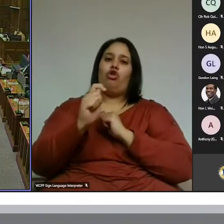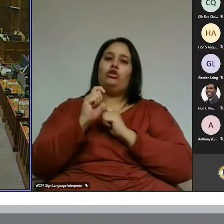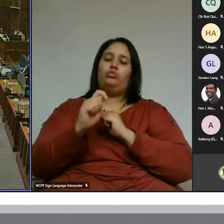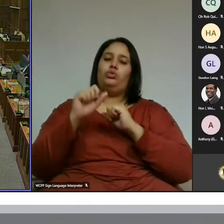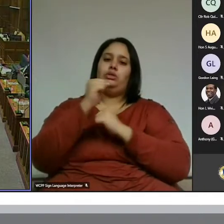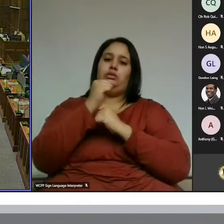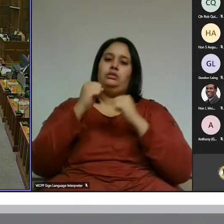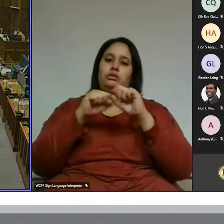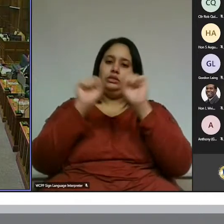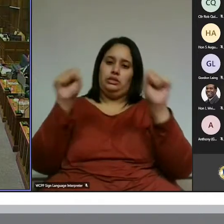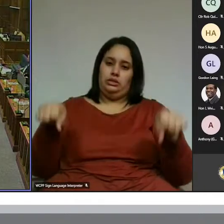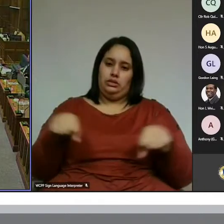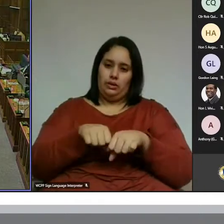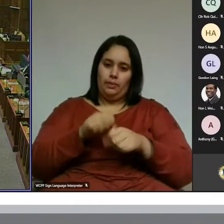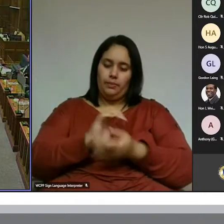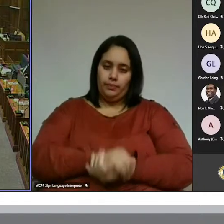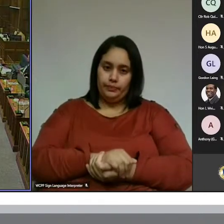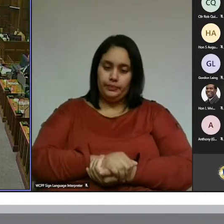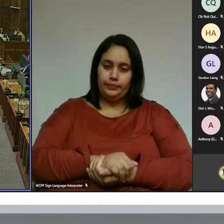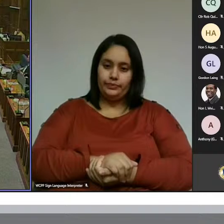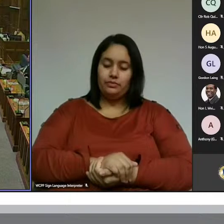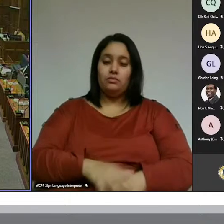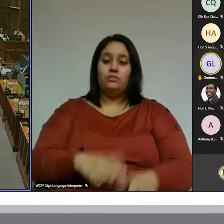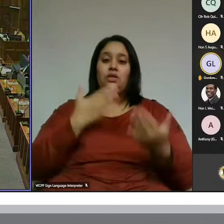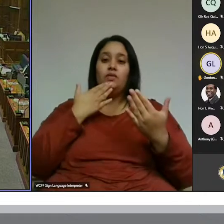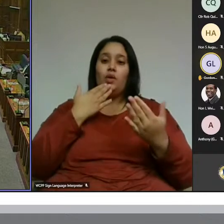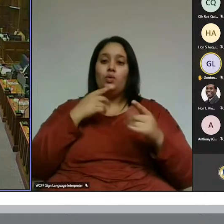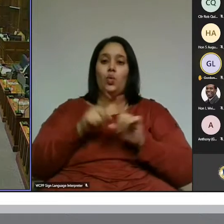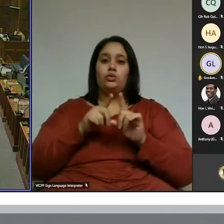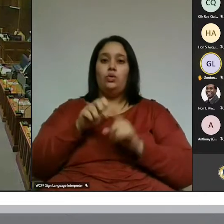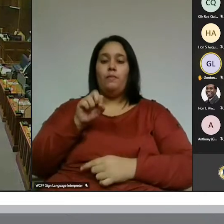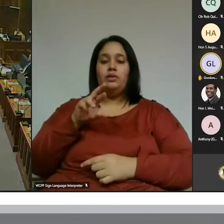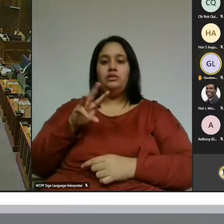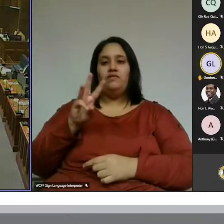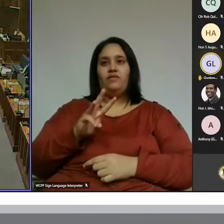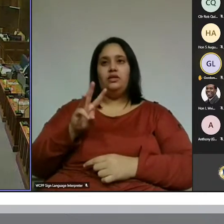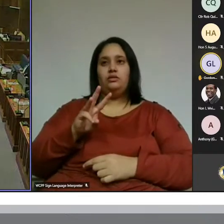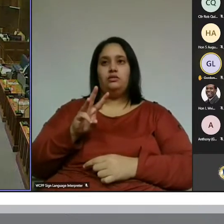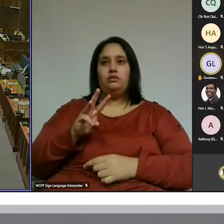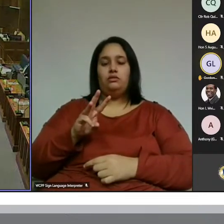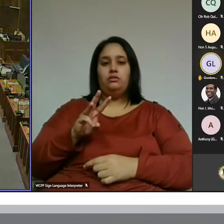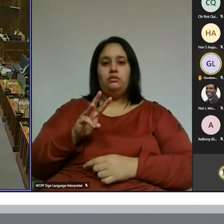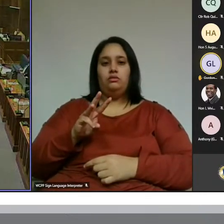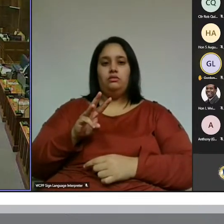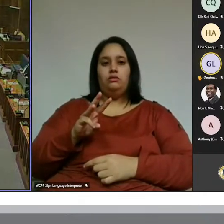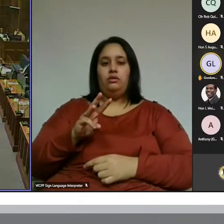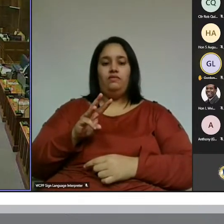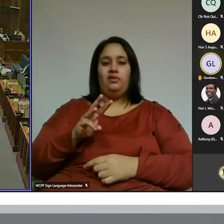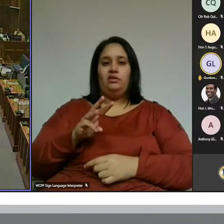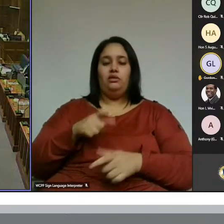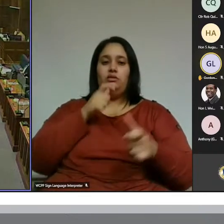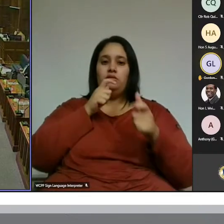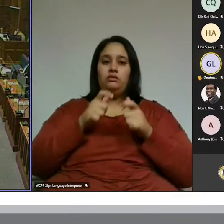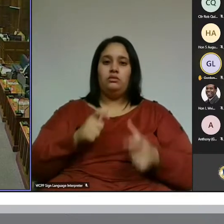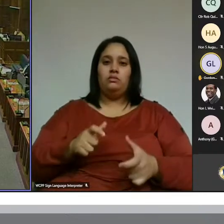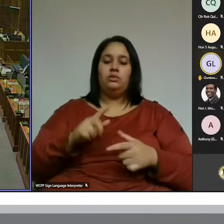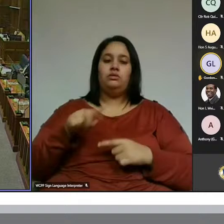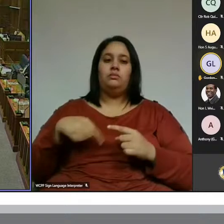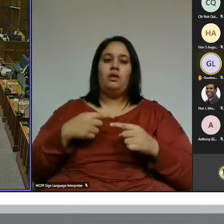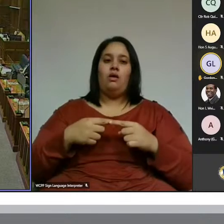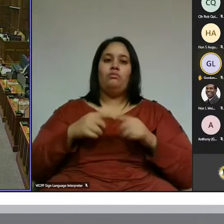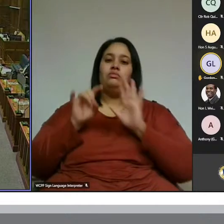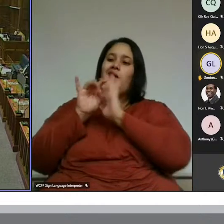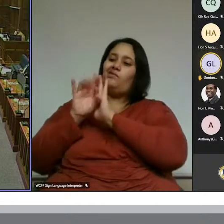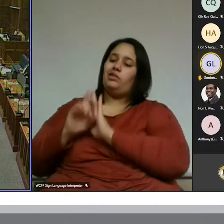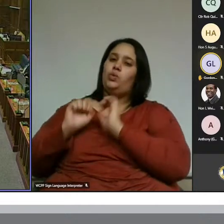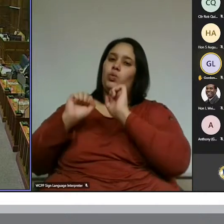system. Thanks also to Mr. Vessels, who made comments around advertising and